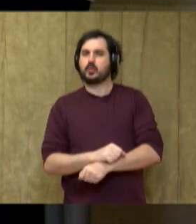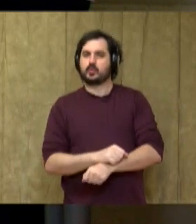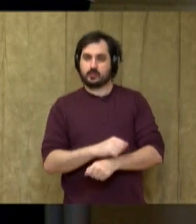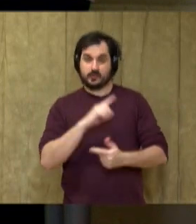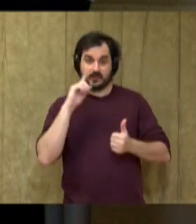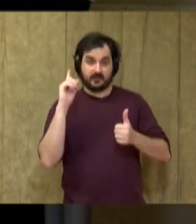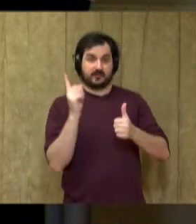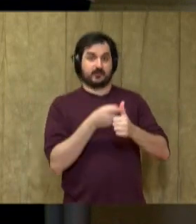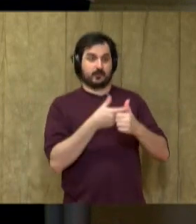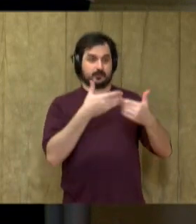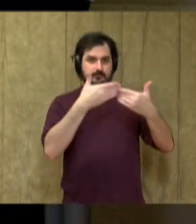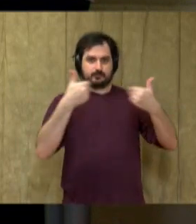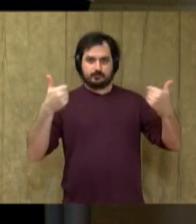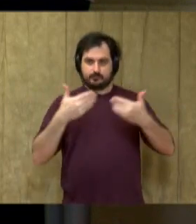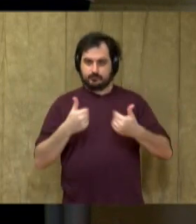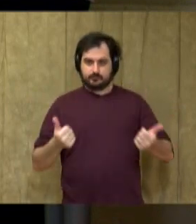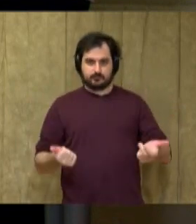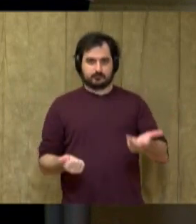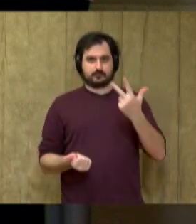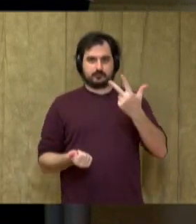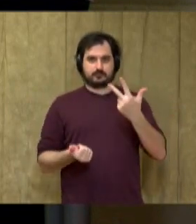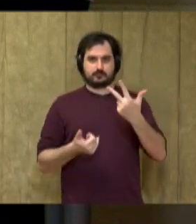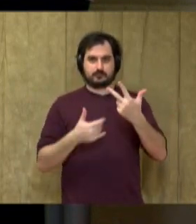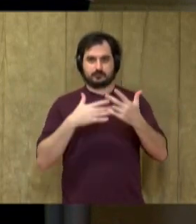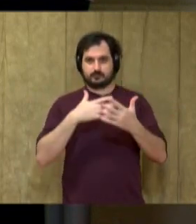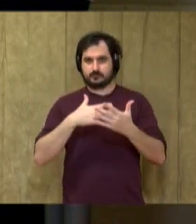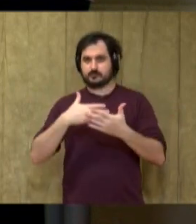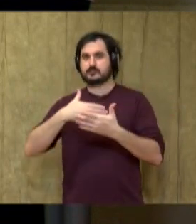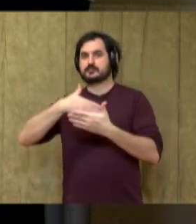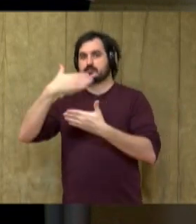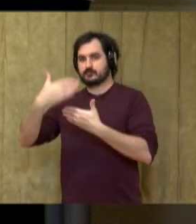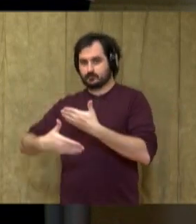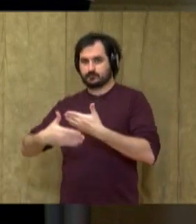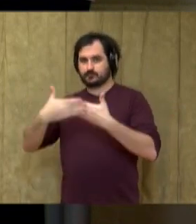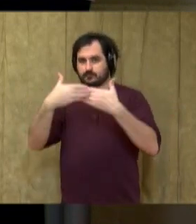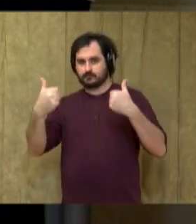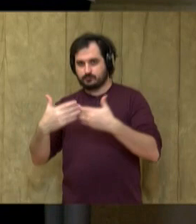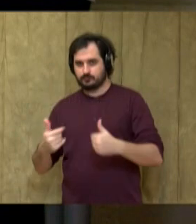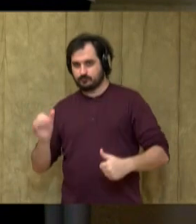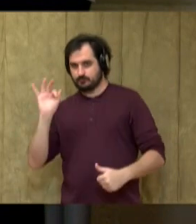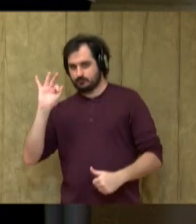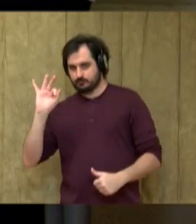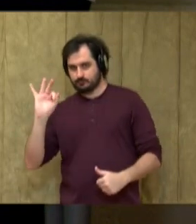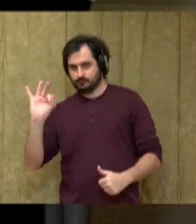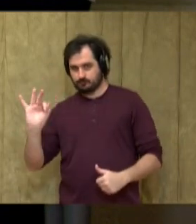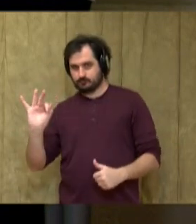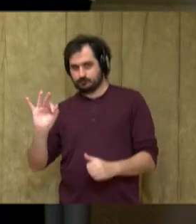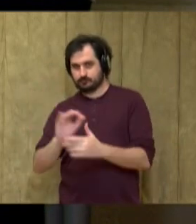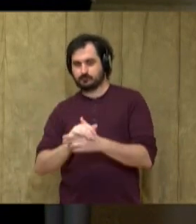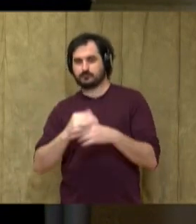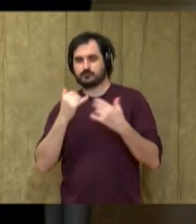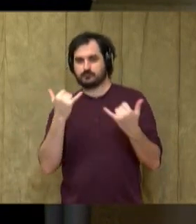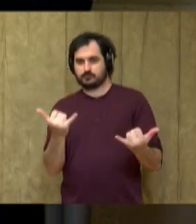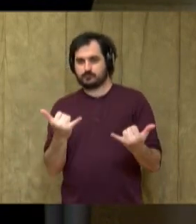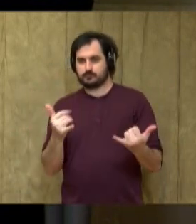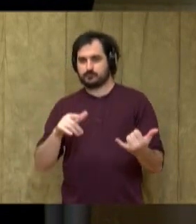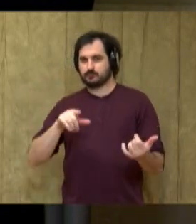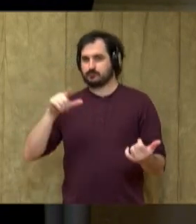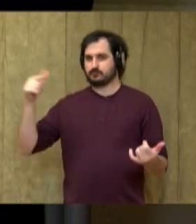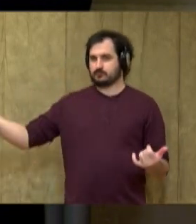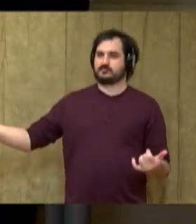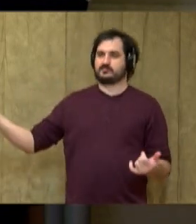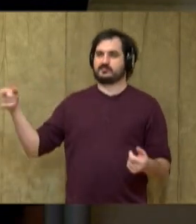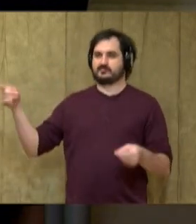see how to add and subtract, in this case, on the number line. Well, now Mrs. Gregory is going to show you